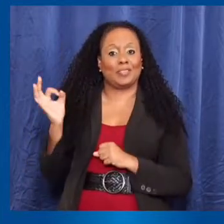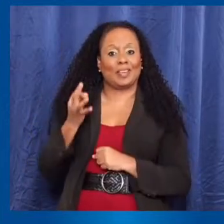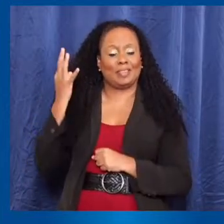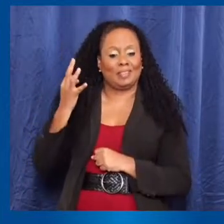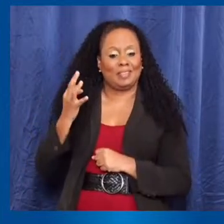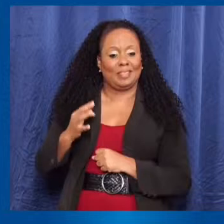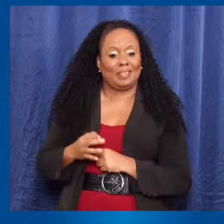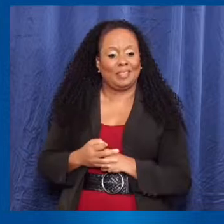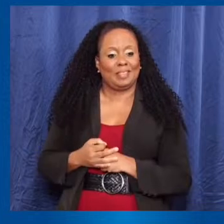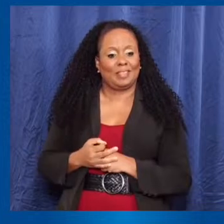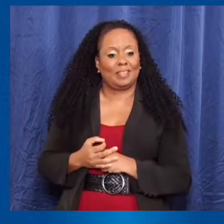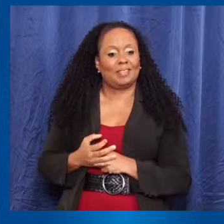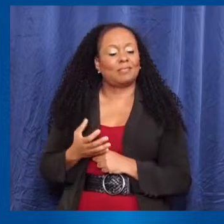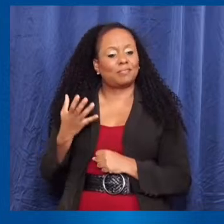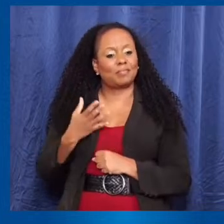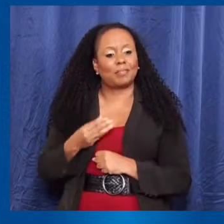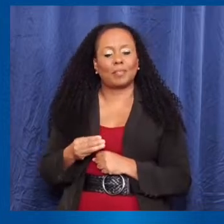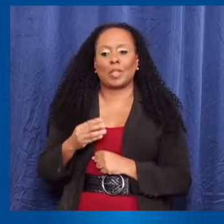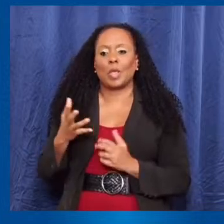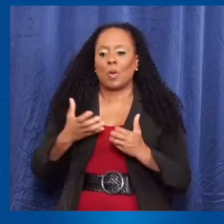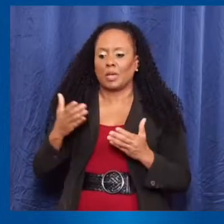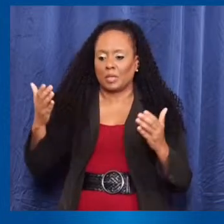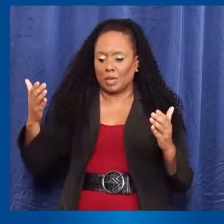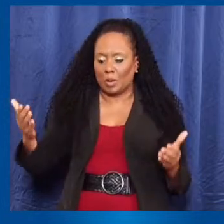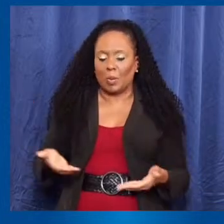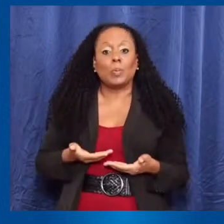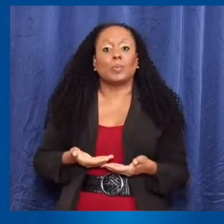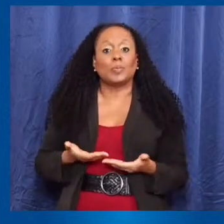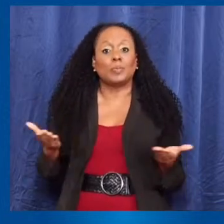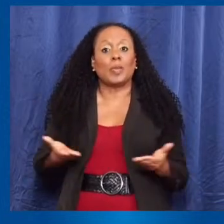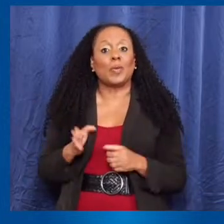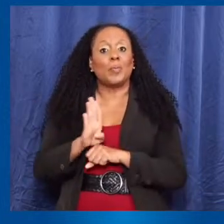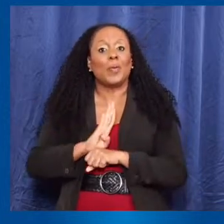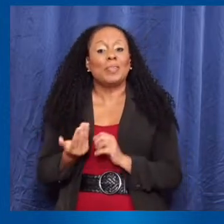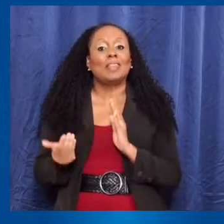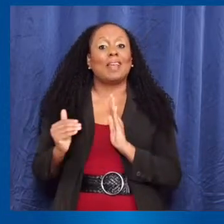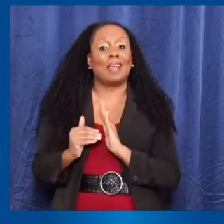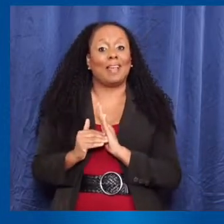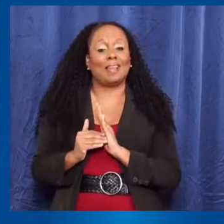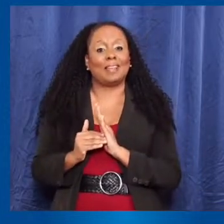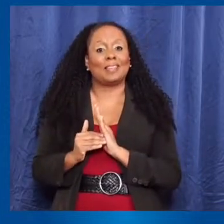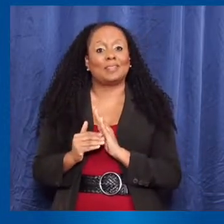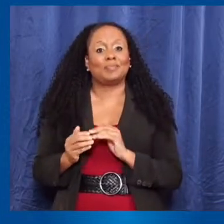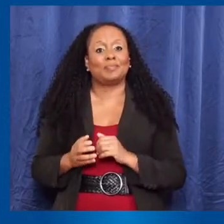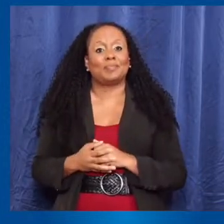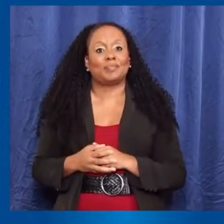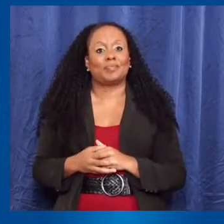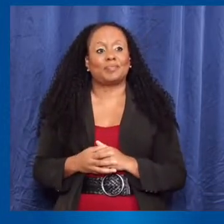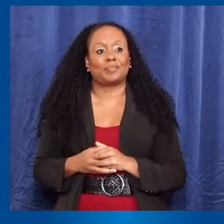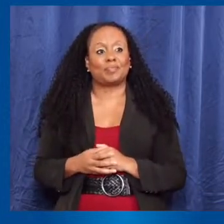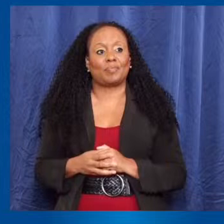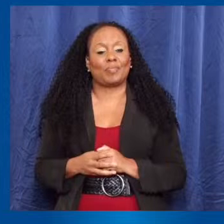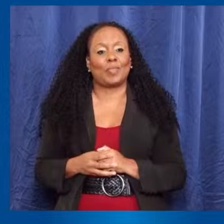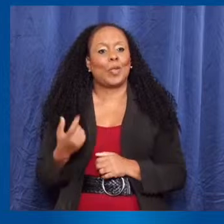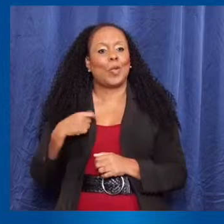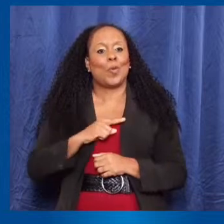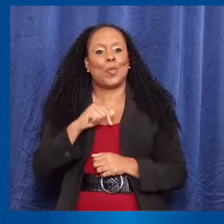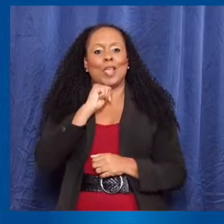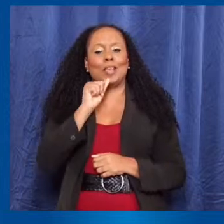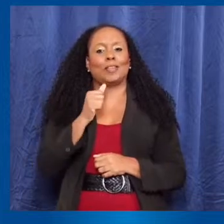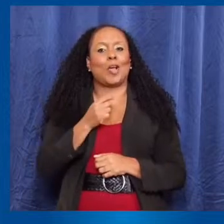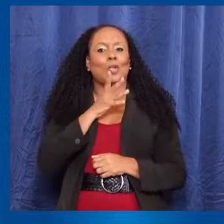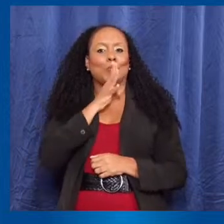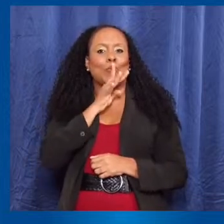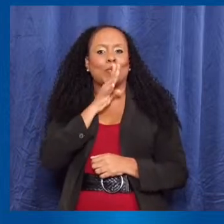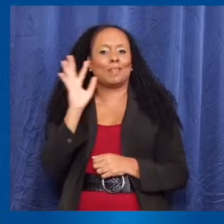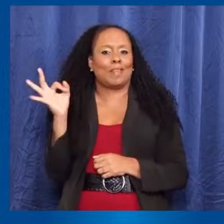too would love to be able to host him one day here, recognizing that even though we don't speak French here, we